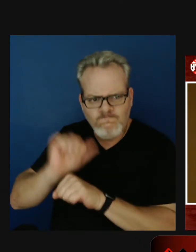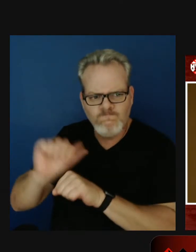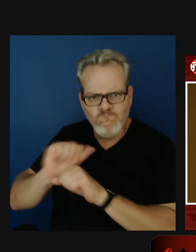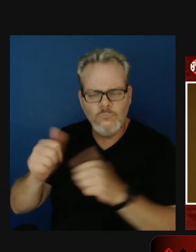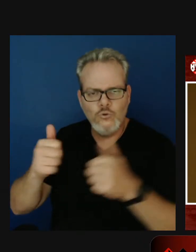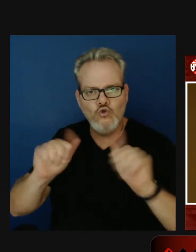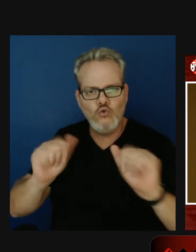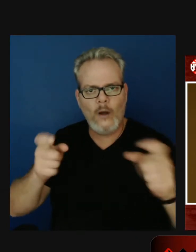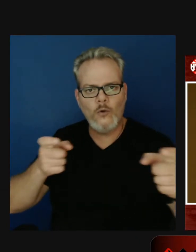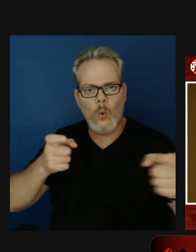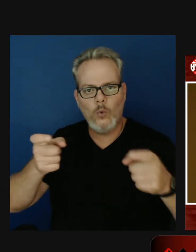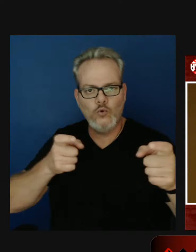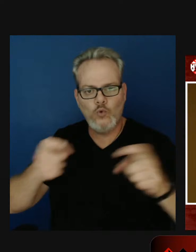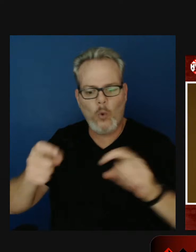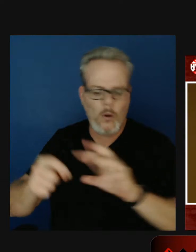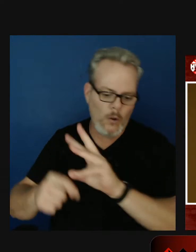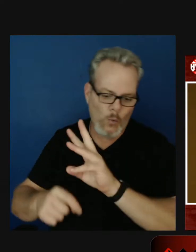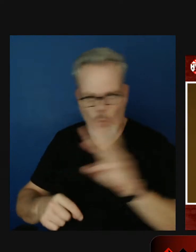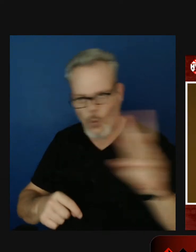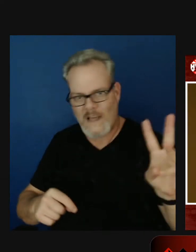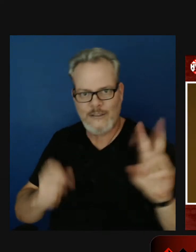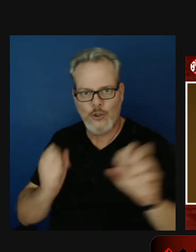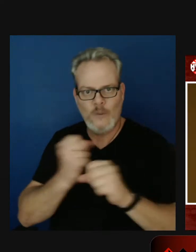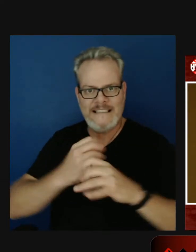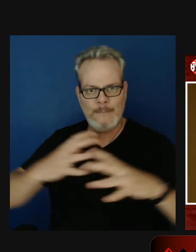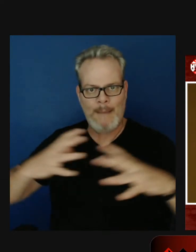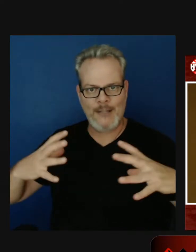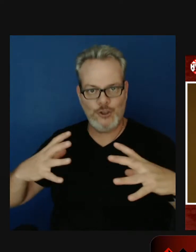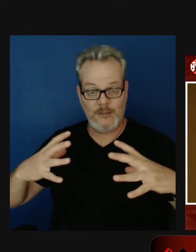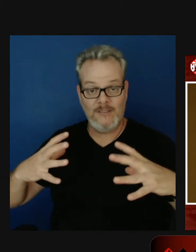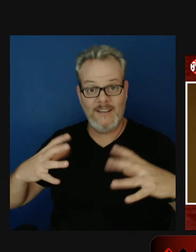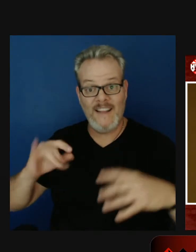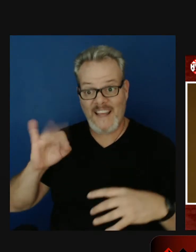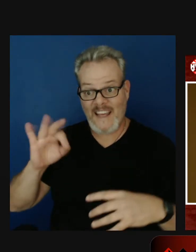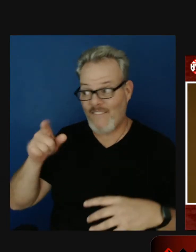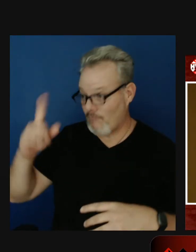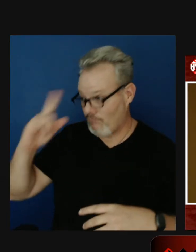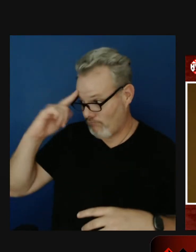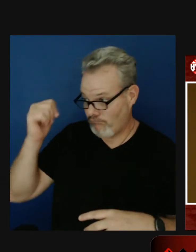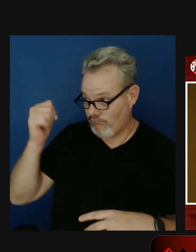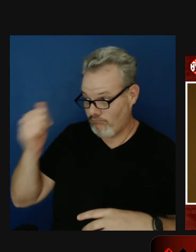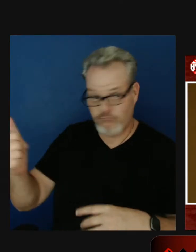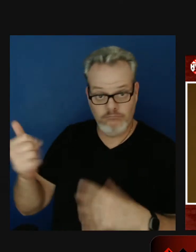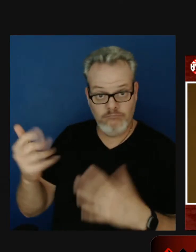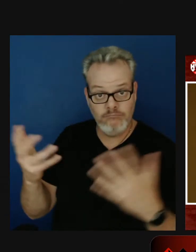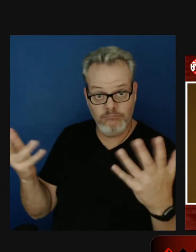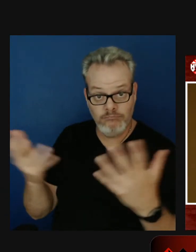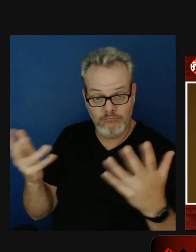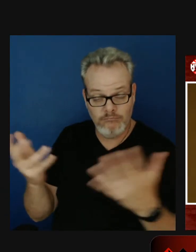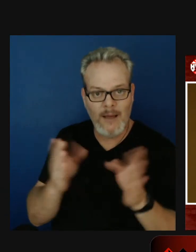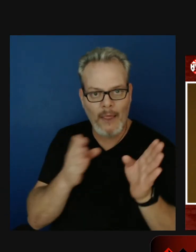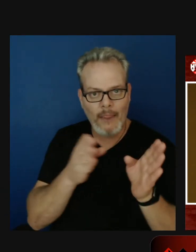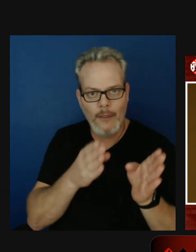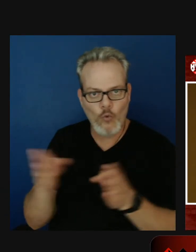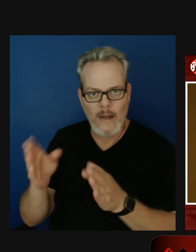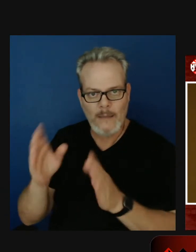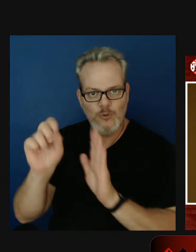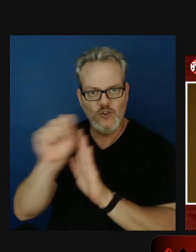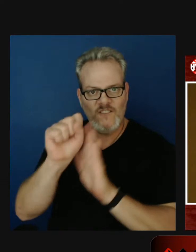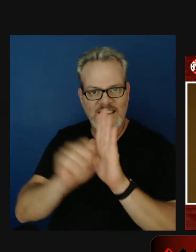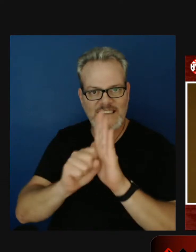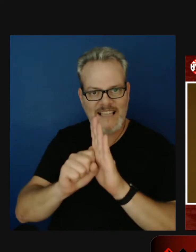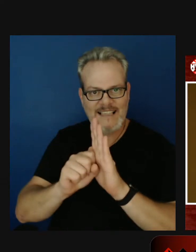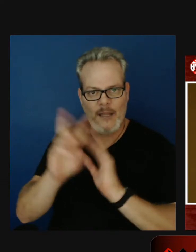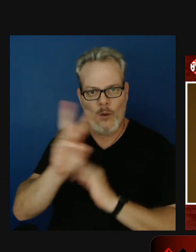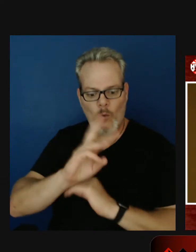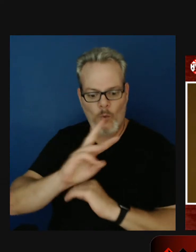Western expansion in the US. If it was up to John Wesley Powell, the arrangement of states in the Western US would look